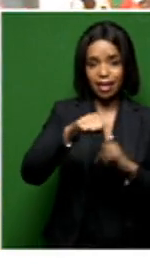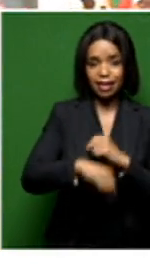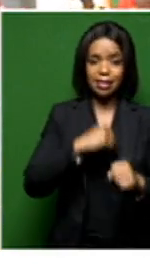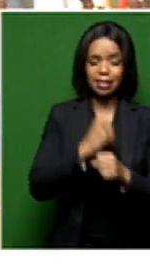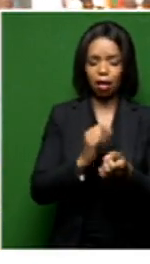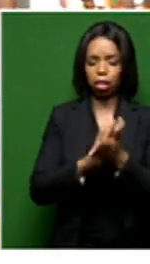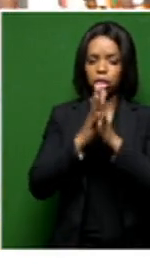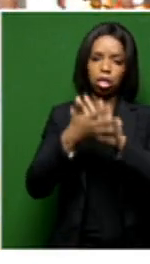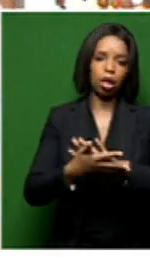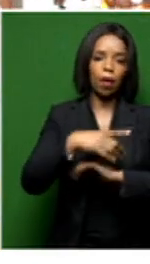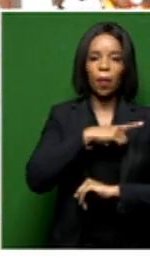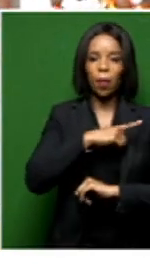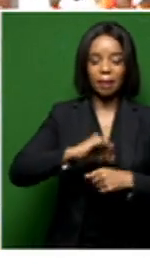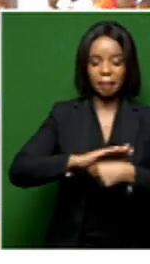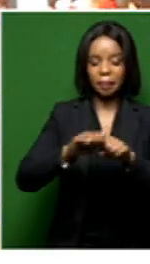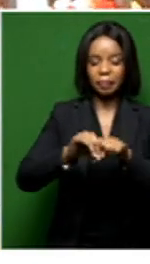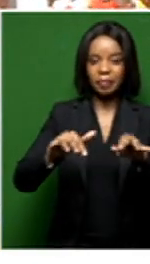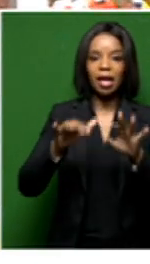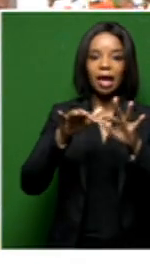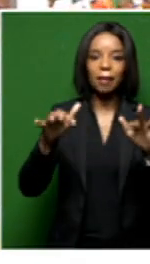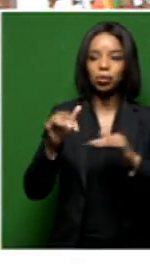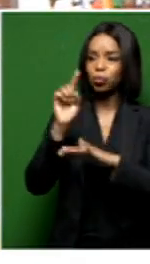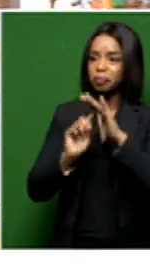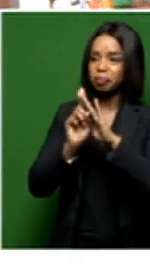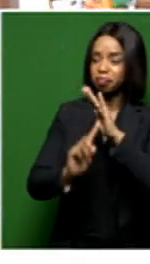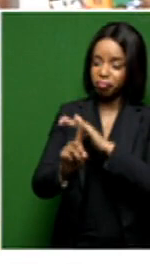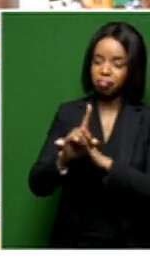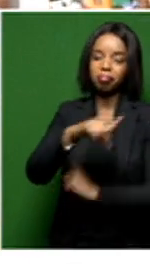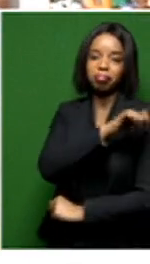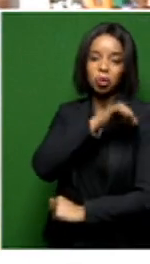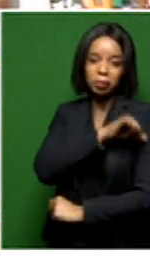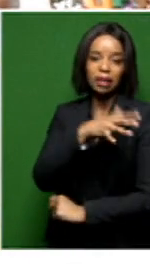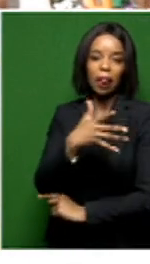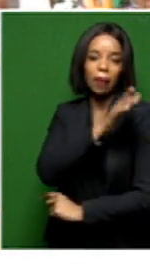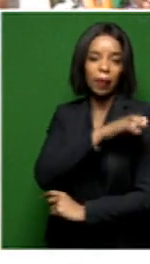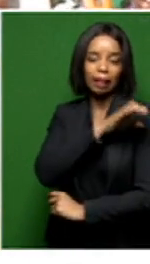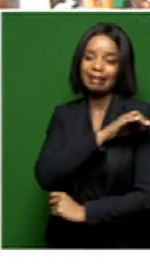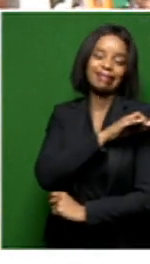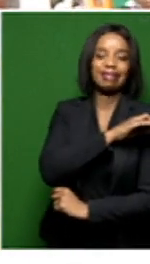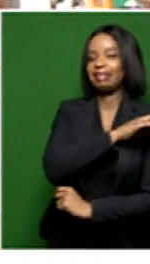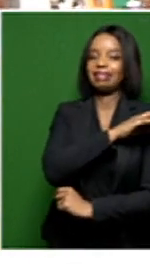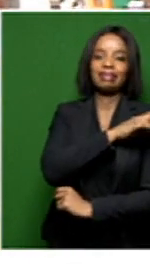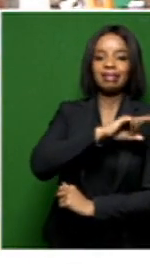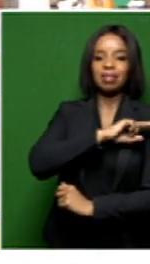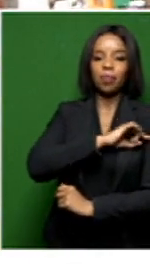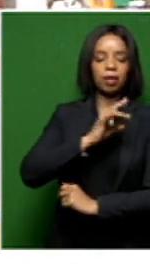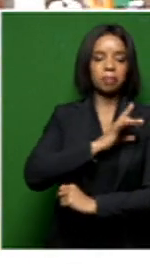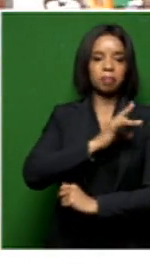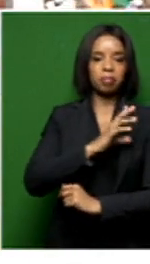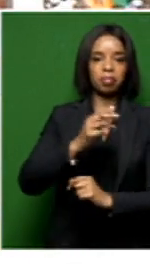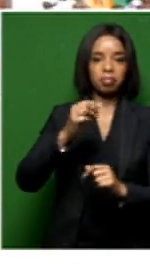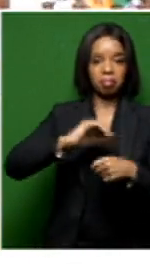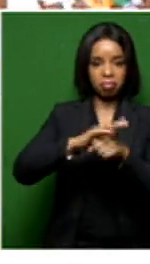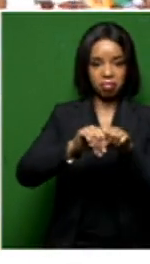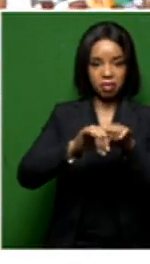to COVID-19. We see people not visiting health facilities in fear of HIV. We see some of the